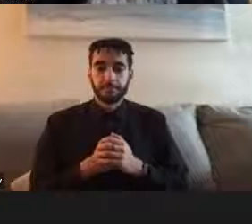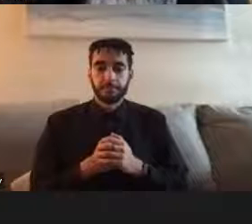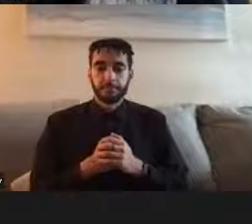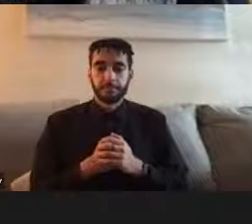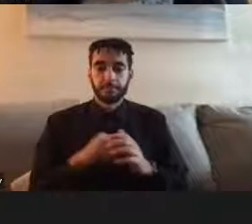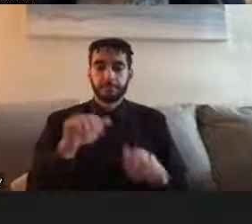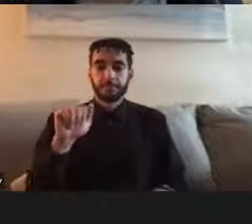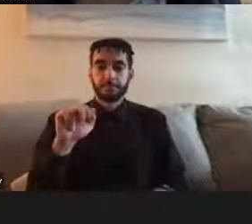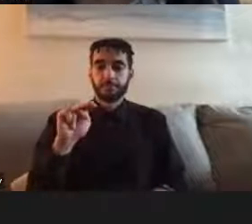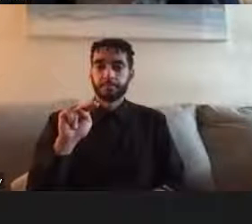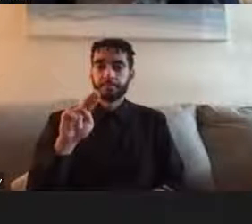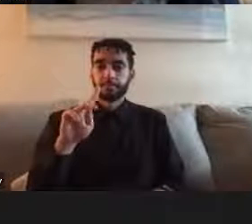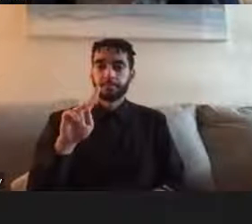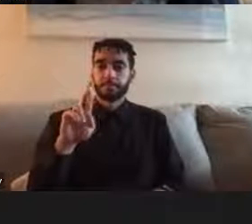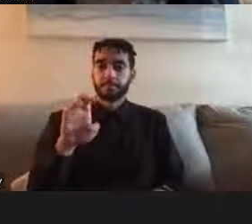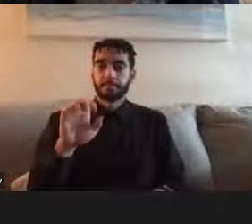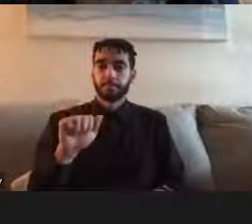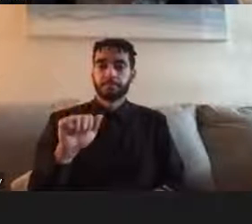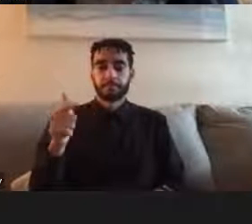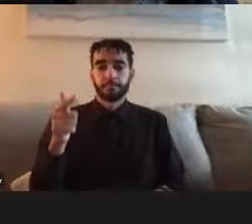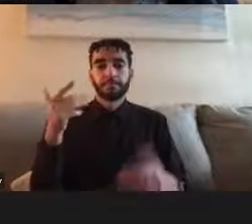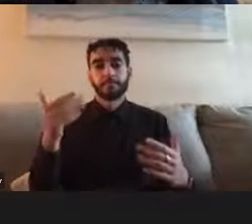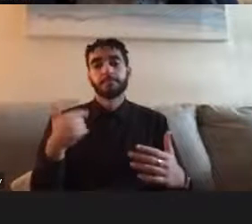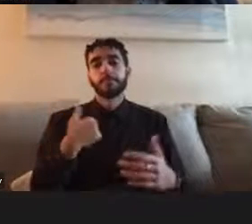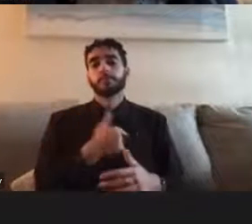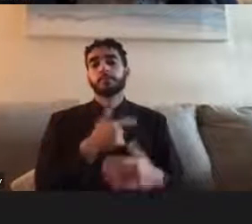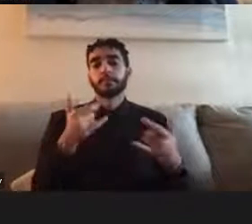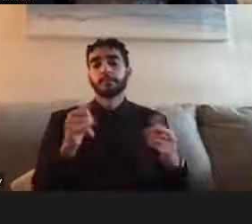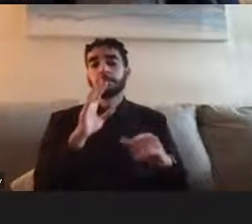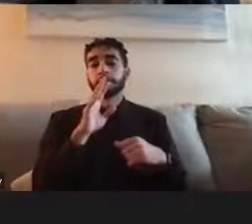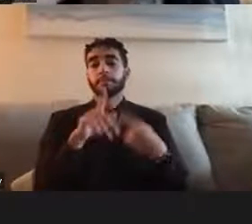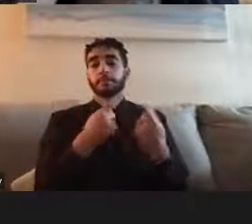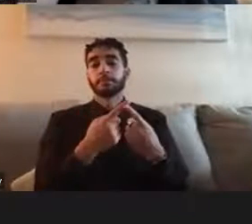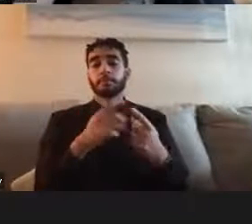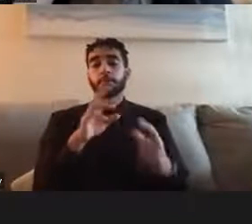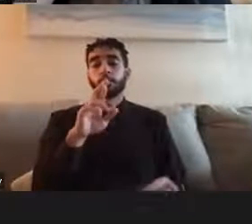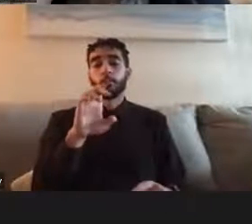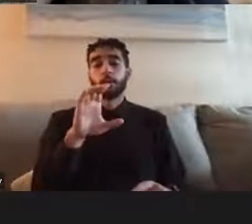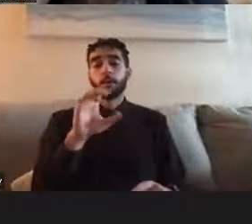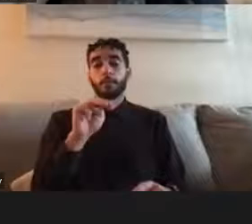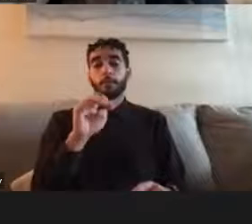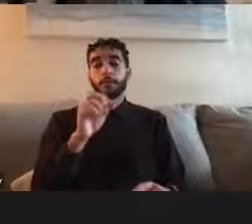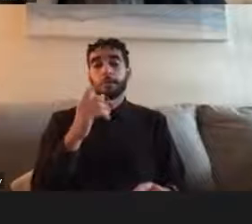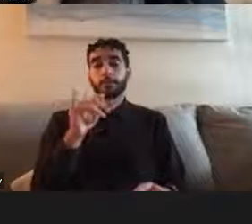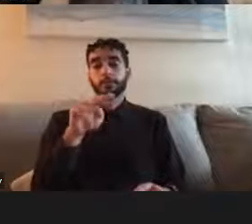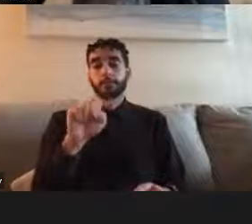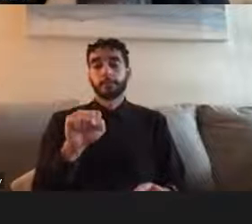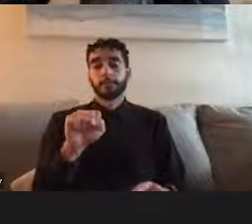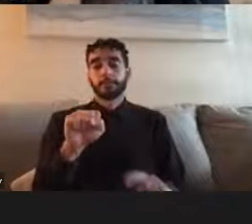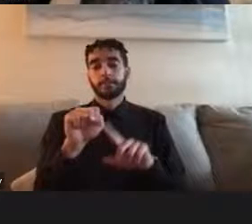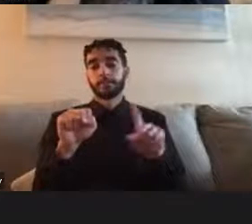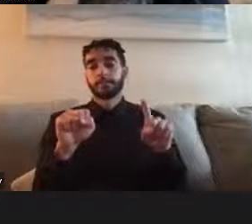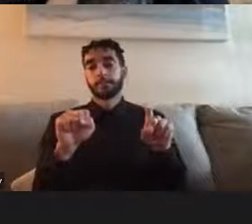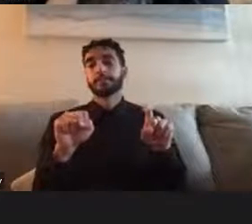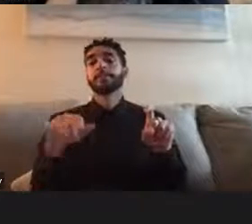Andrea, your hand is up. So are we still talking about the recommendations? Yeah. Okay, so just a